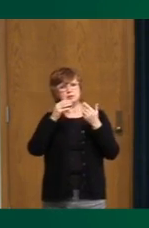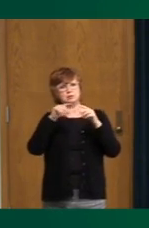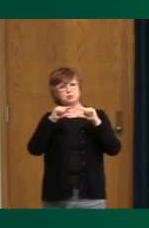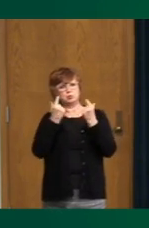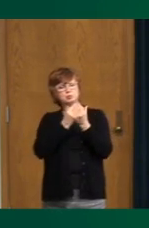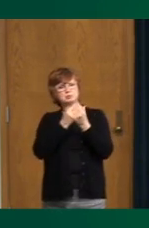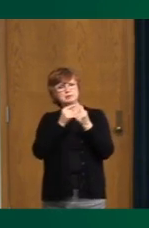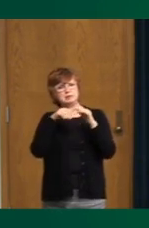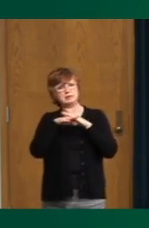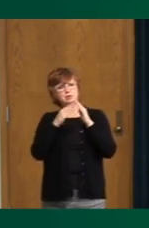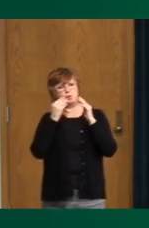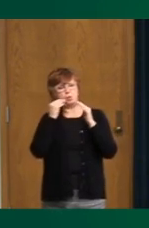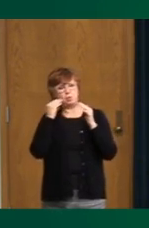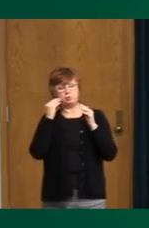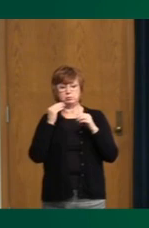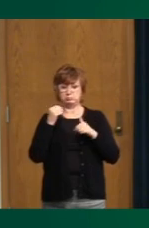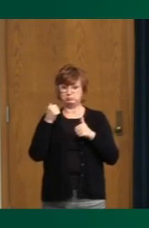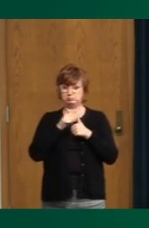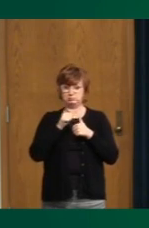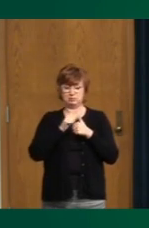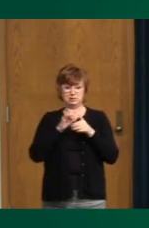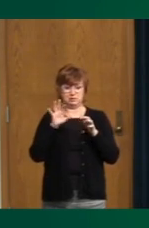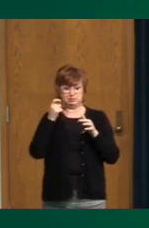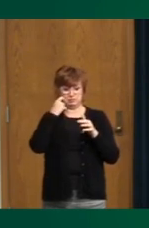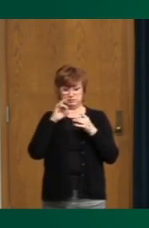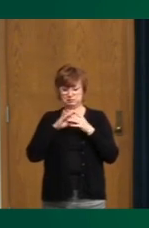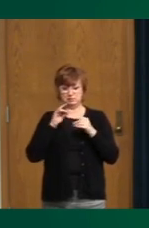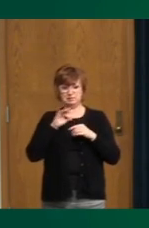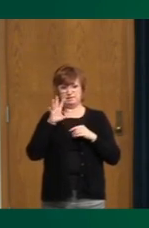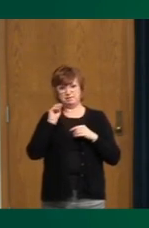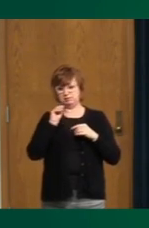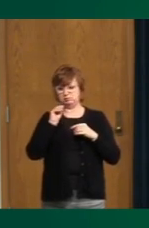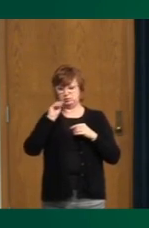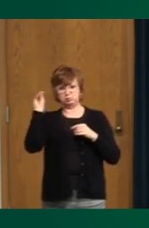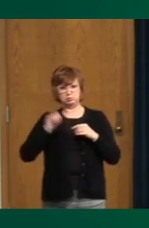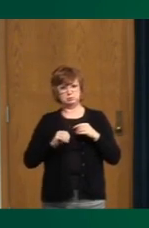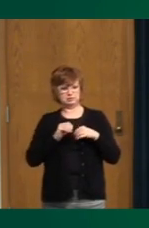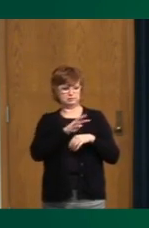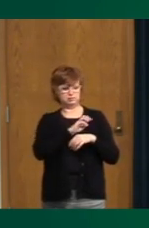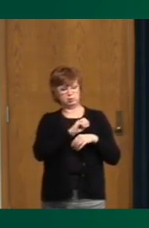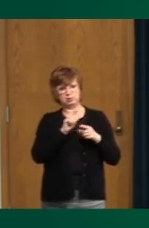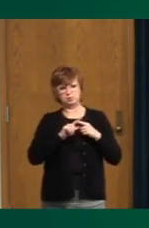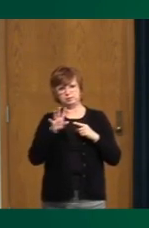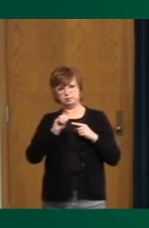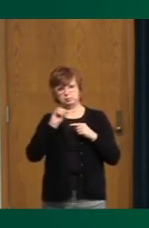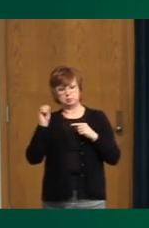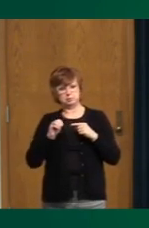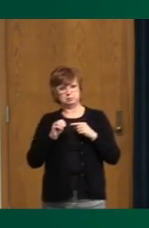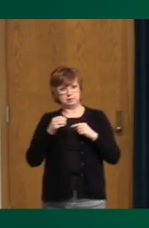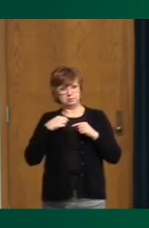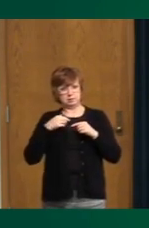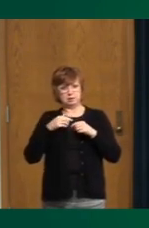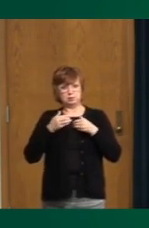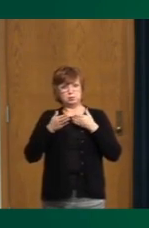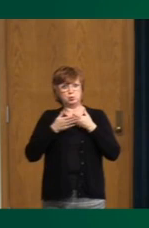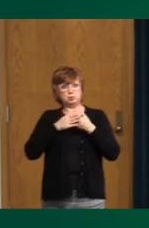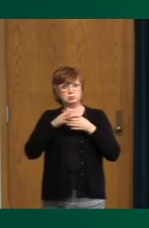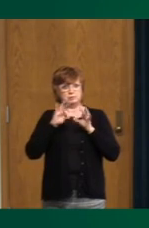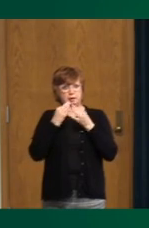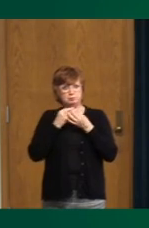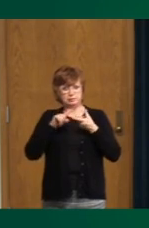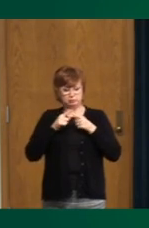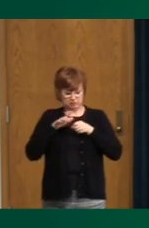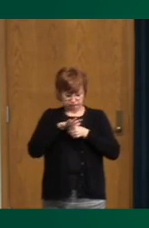about 40 to 50% of transmission is in close contacts, there's an estimate another 20% or so